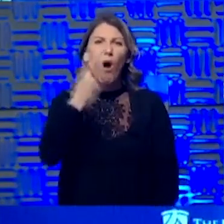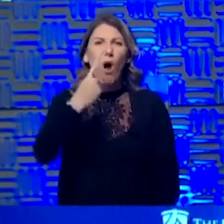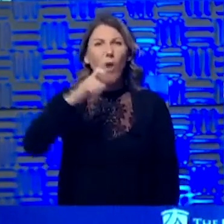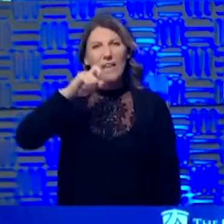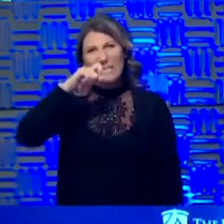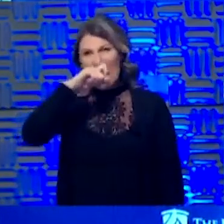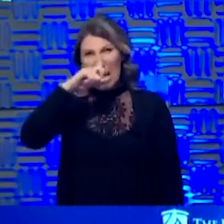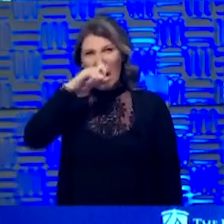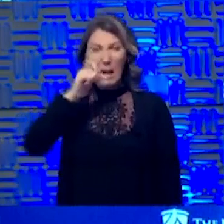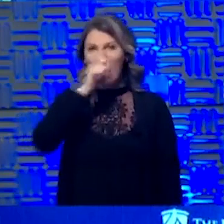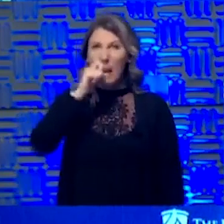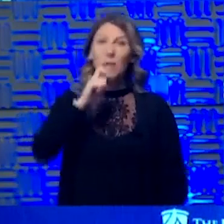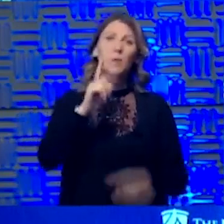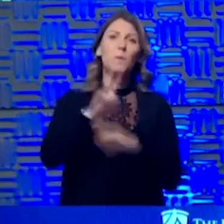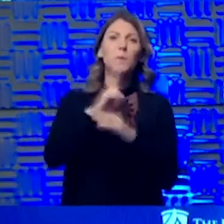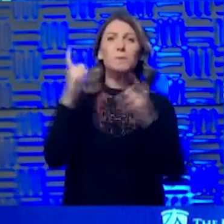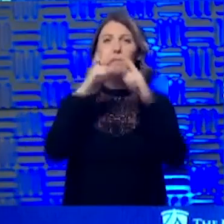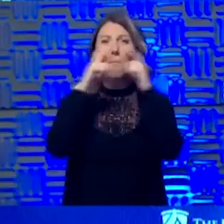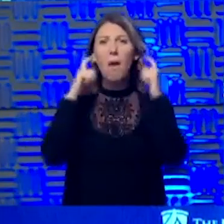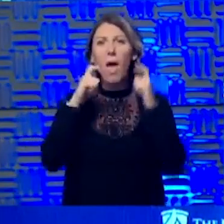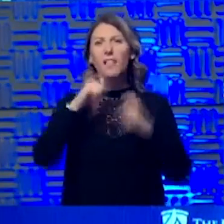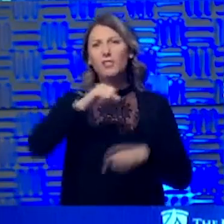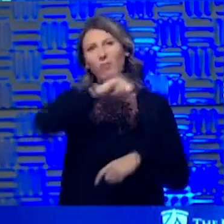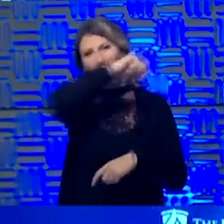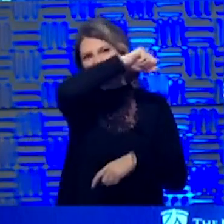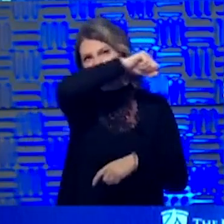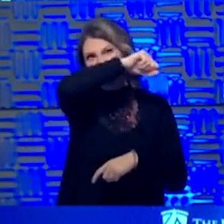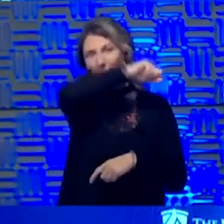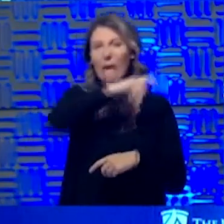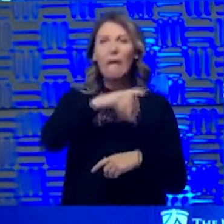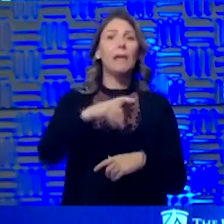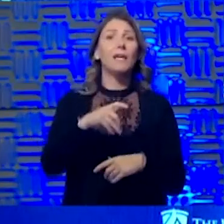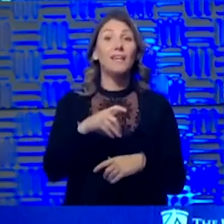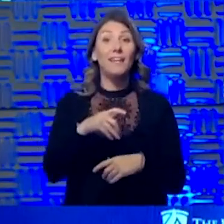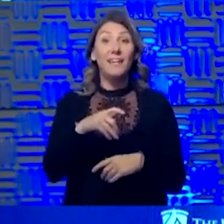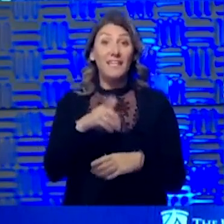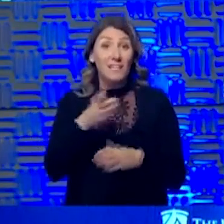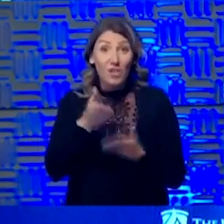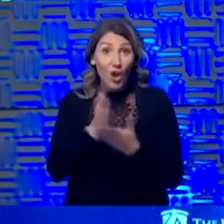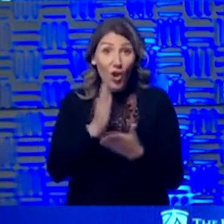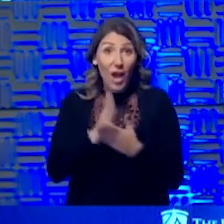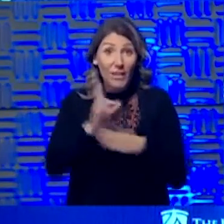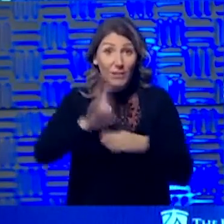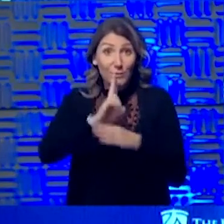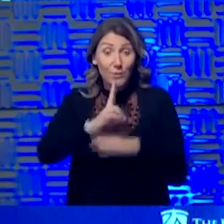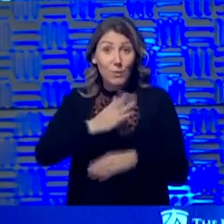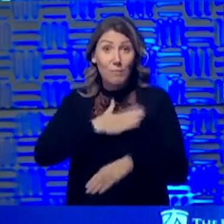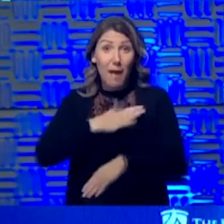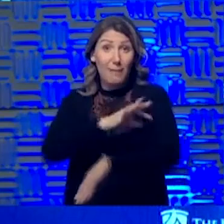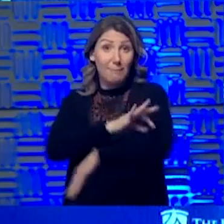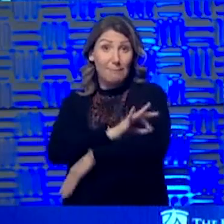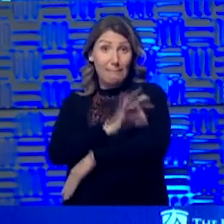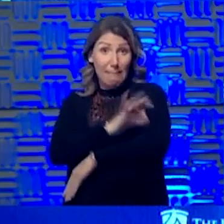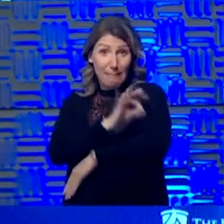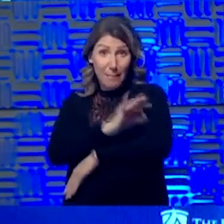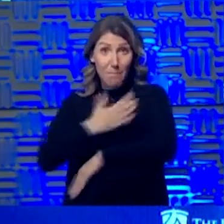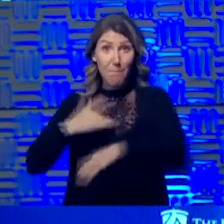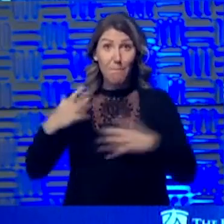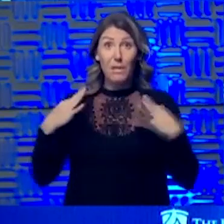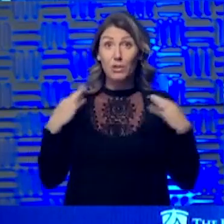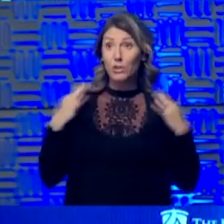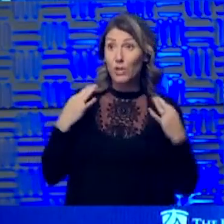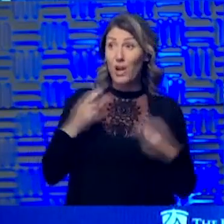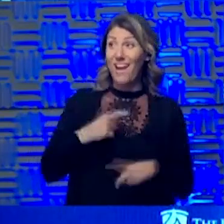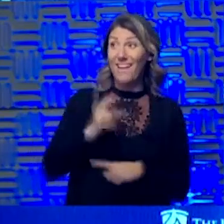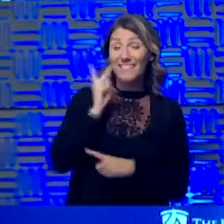itching. You wear a mask, and you're trying to rub it through the mask. Is it okay to use my sleeve of my shirt? Because that's what and I see you do that